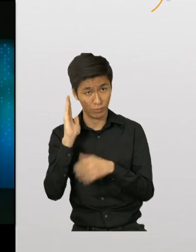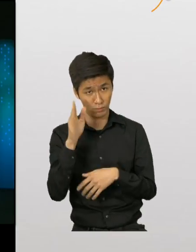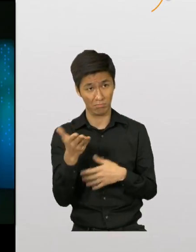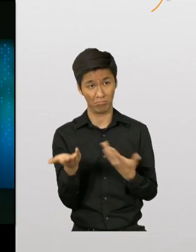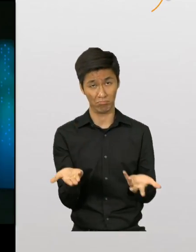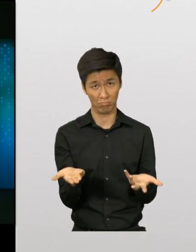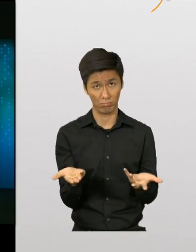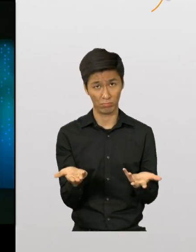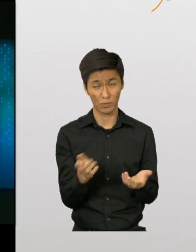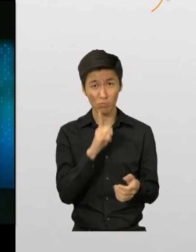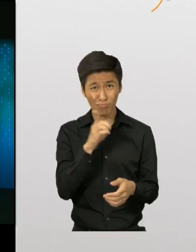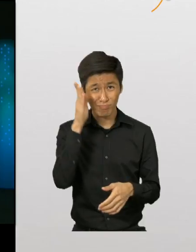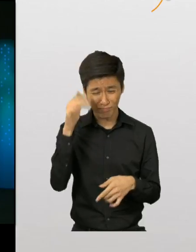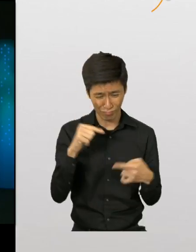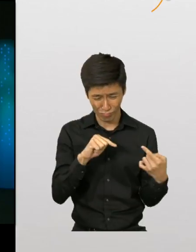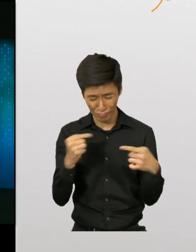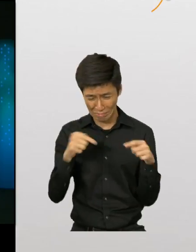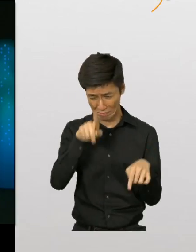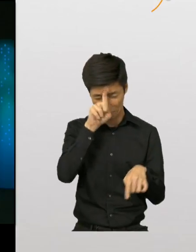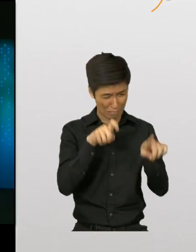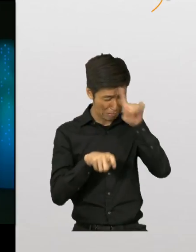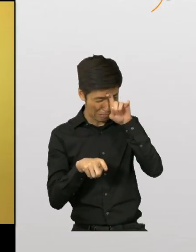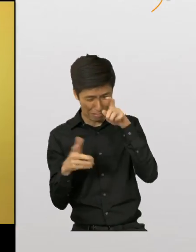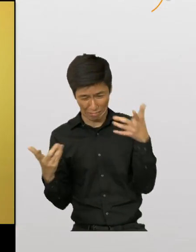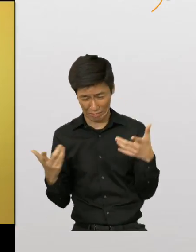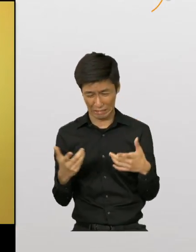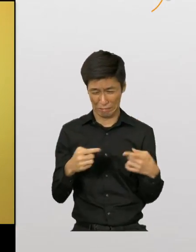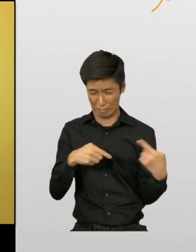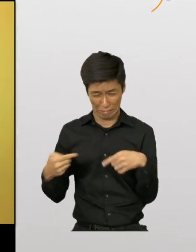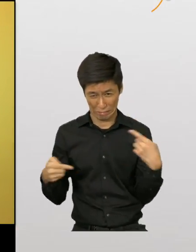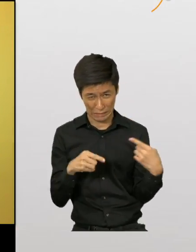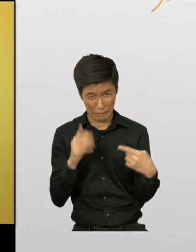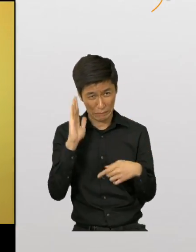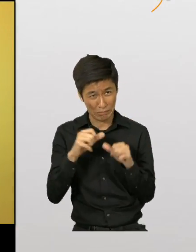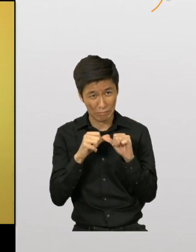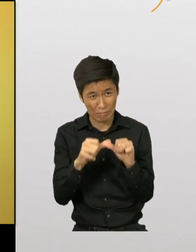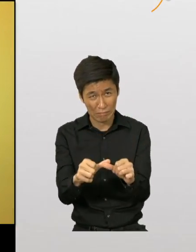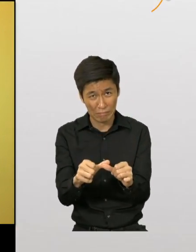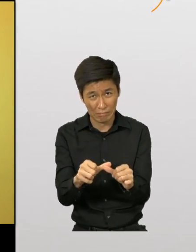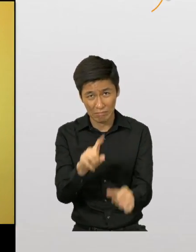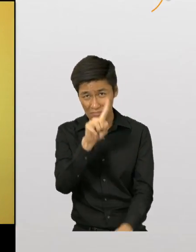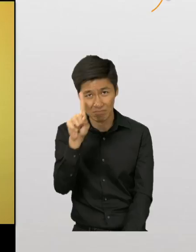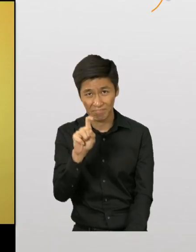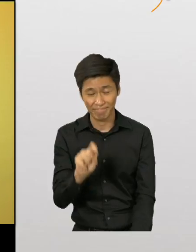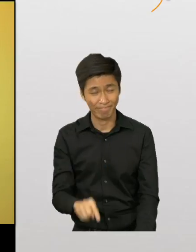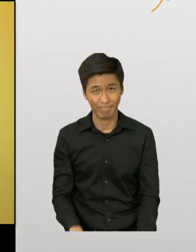be prolonged tension and suspicion, mutual rivalries, and hostile blocs.